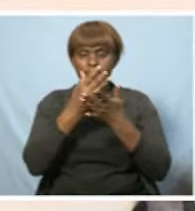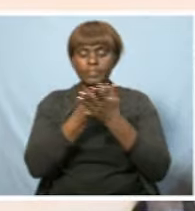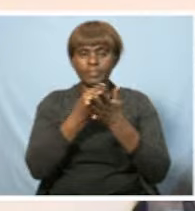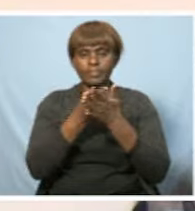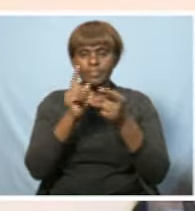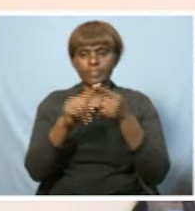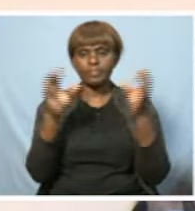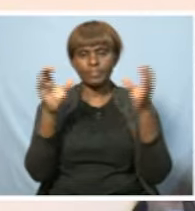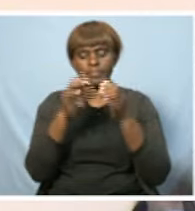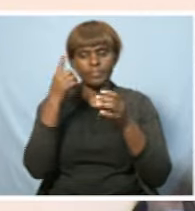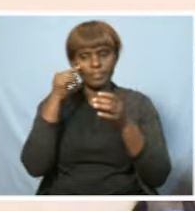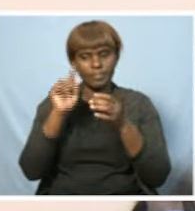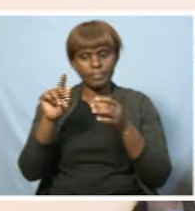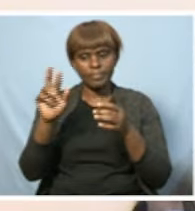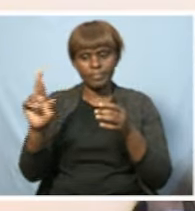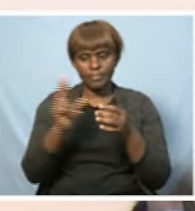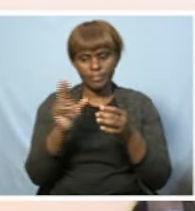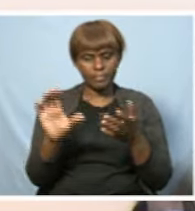the committee for reallocation.